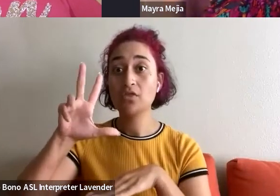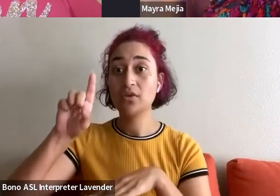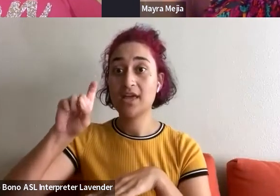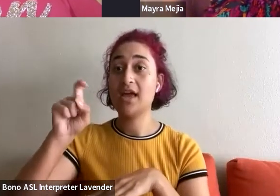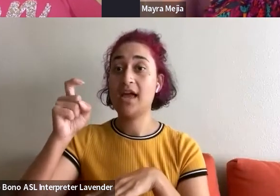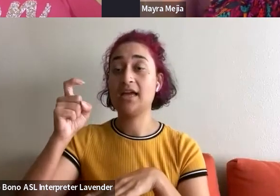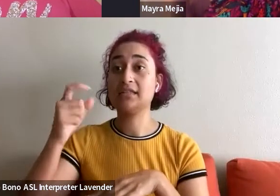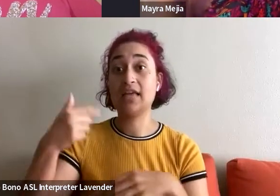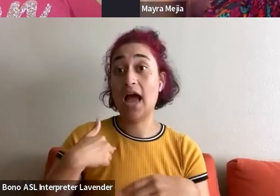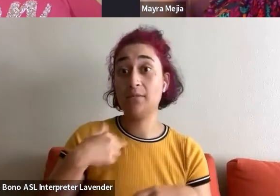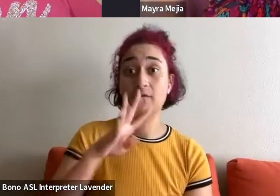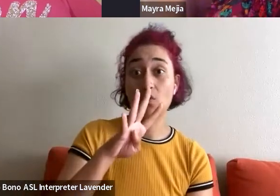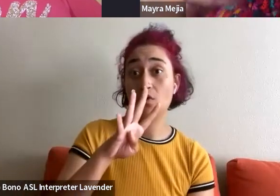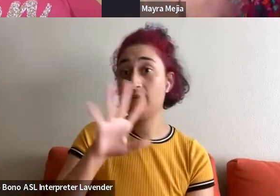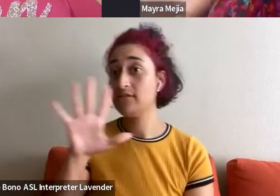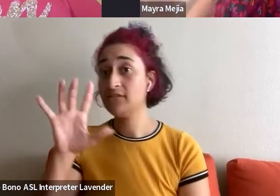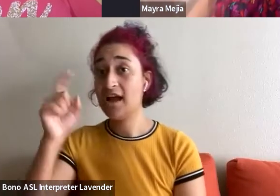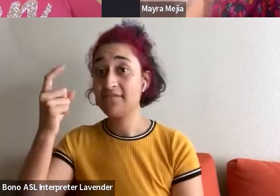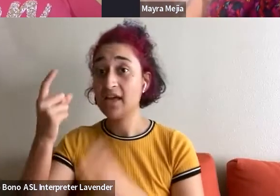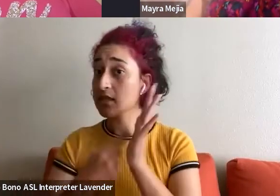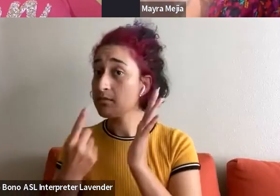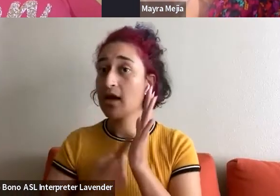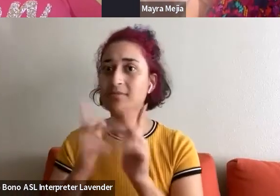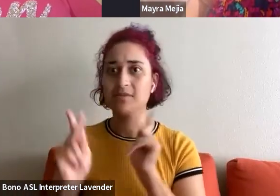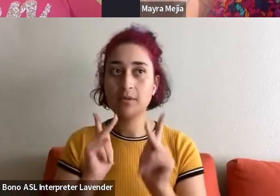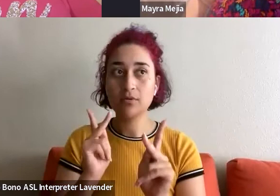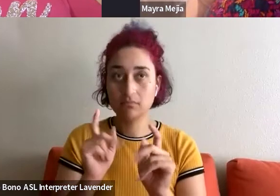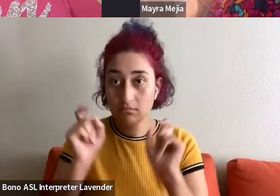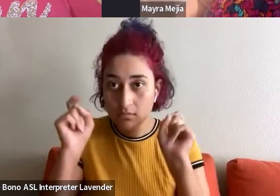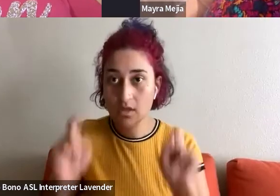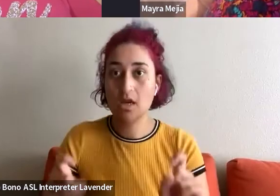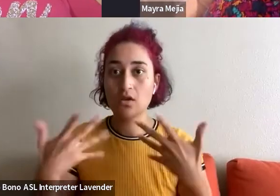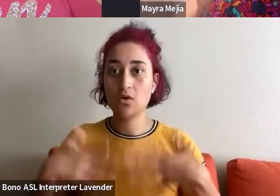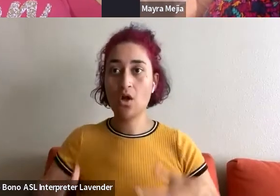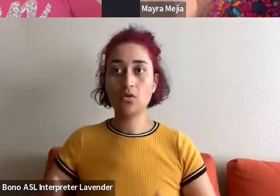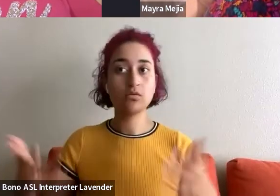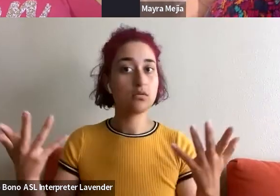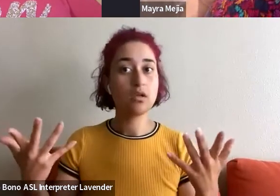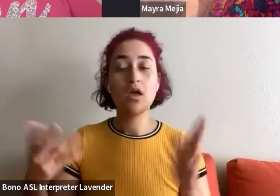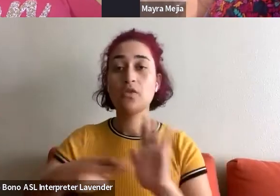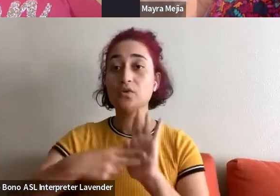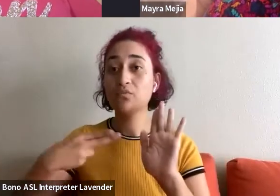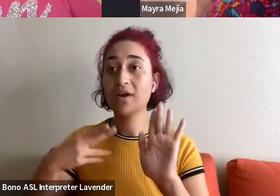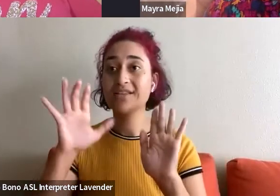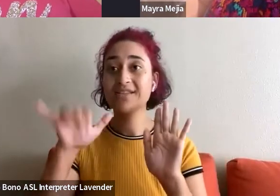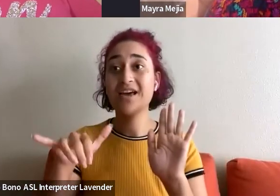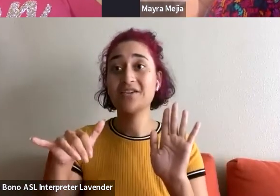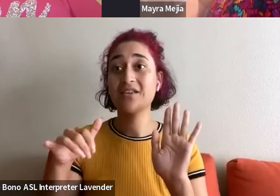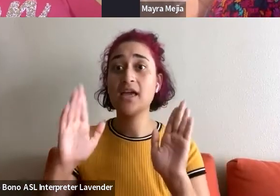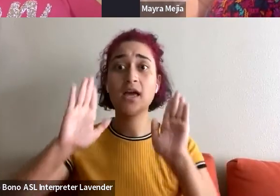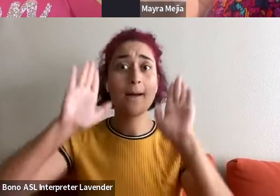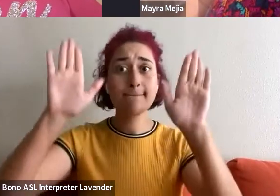5X sometimes, and people need clothes. And like, there's brands that are like making amazing